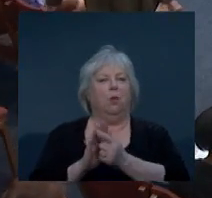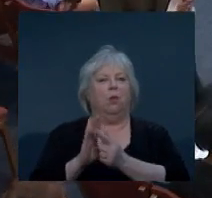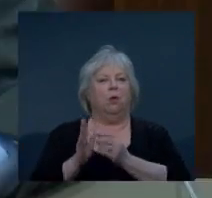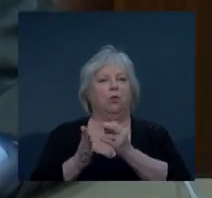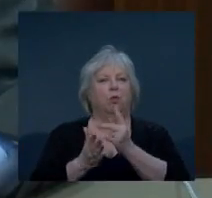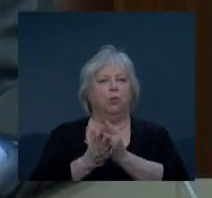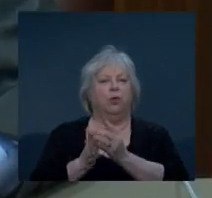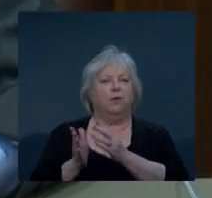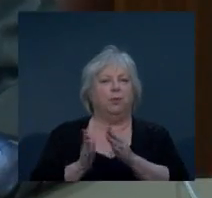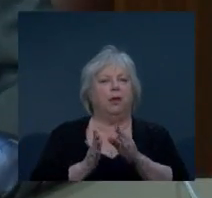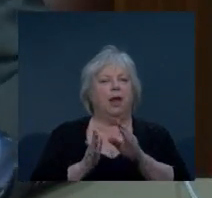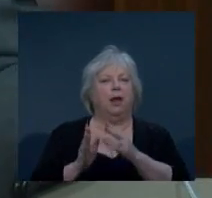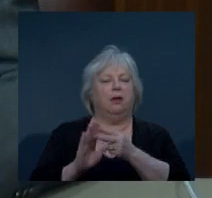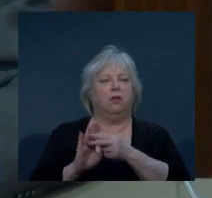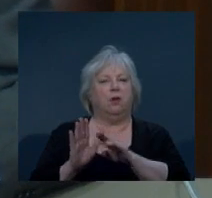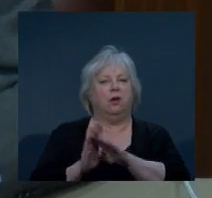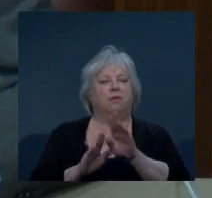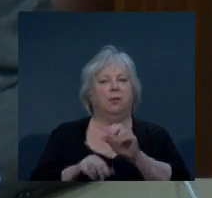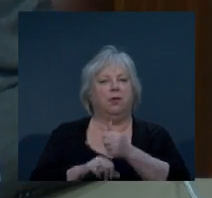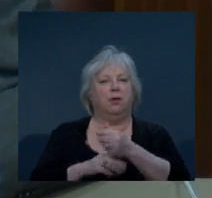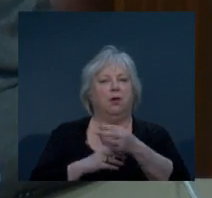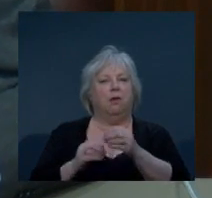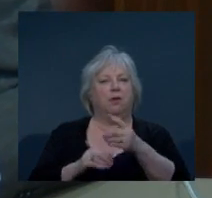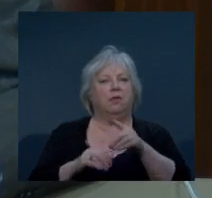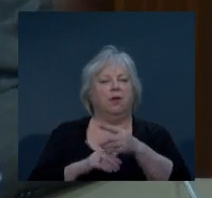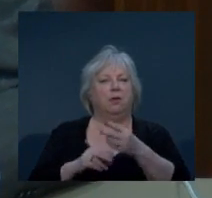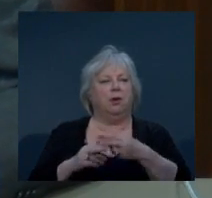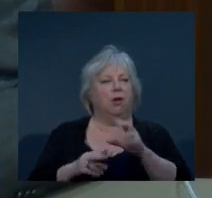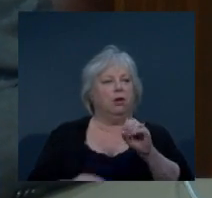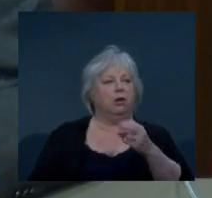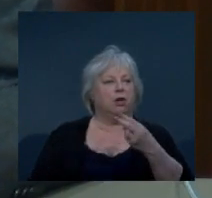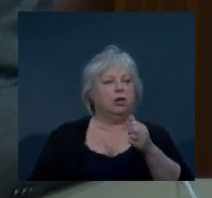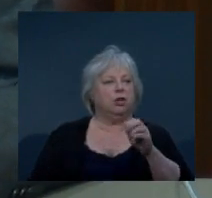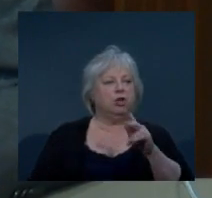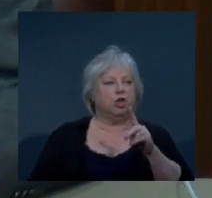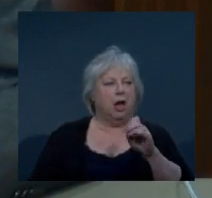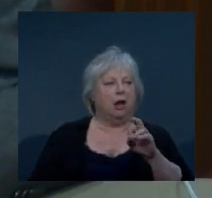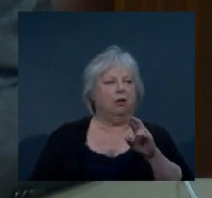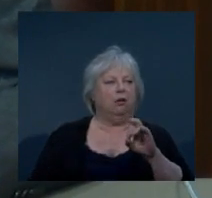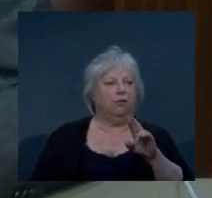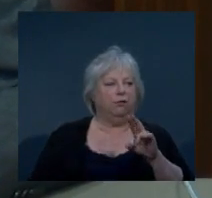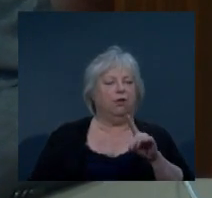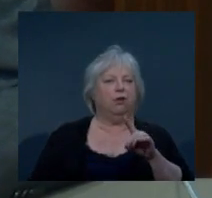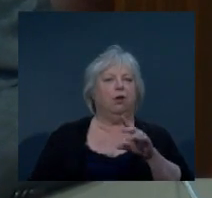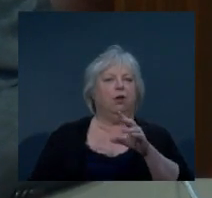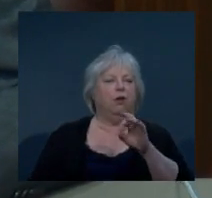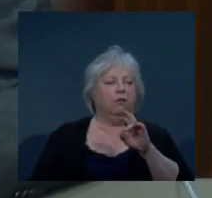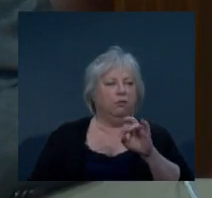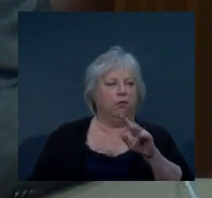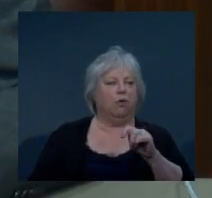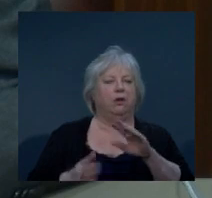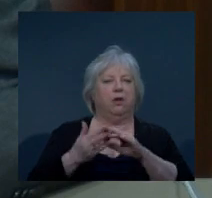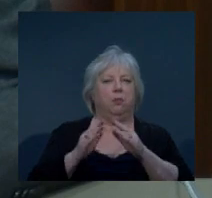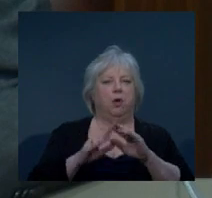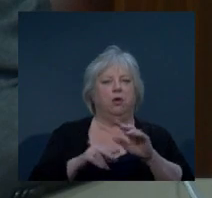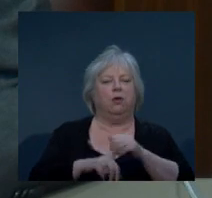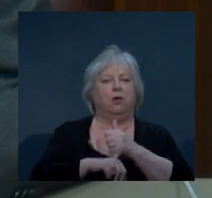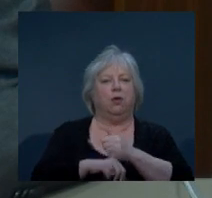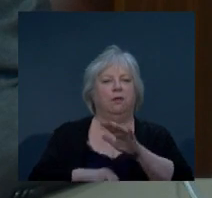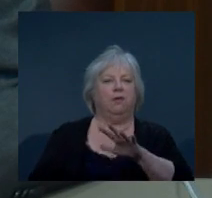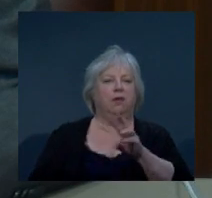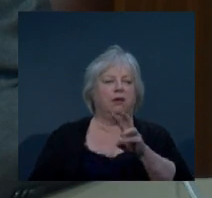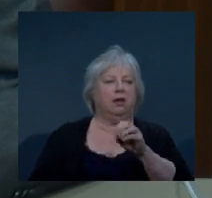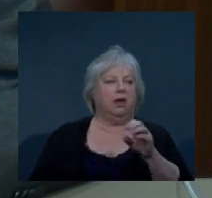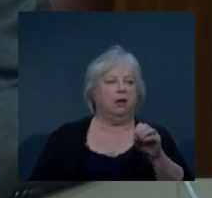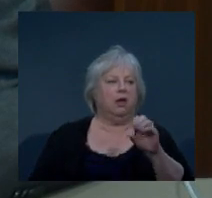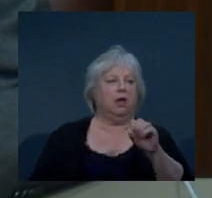approve a plan zoning development, establish a plan office district titled Shackelford Forest Communities, long form POD, located at 5600